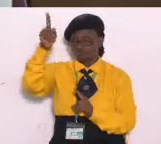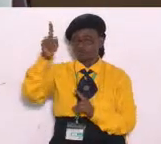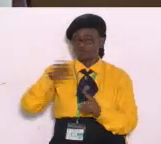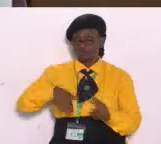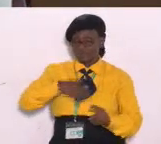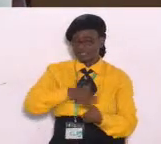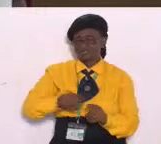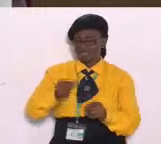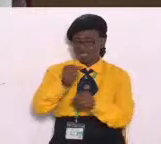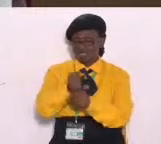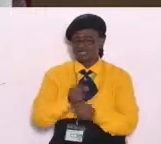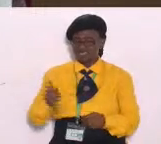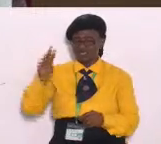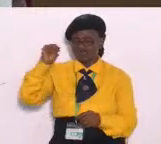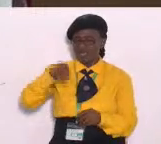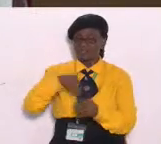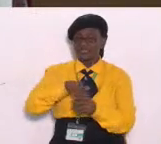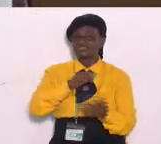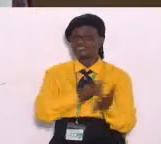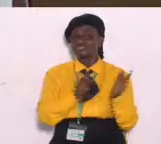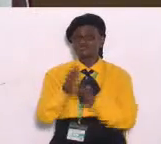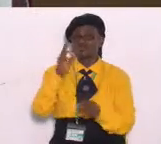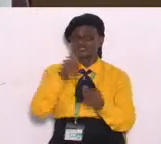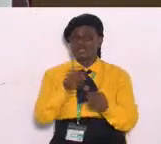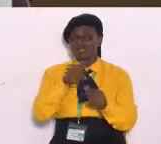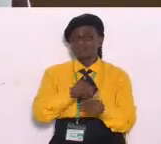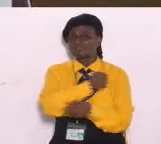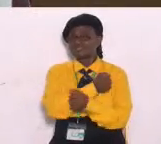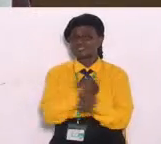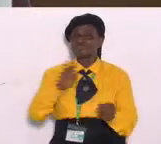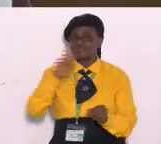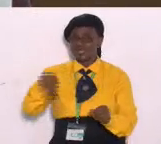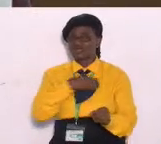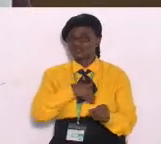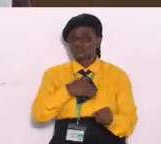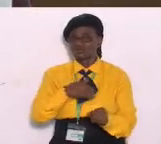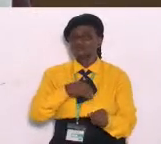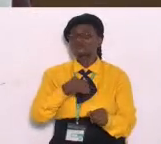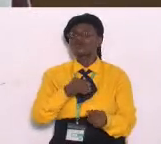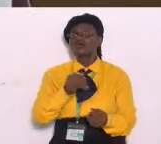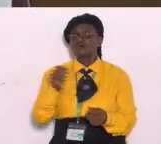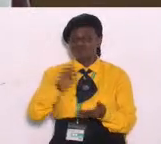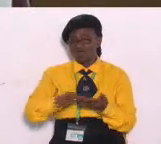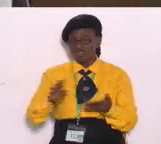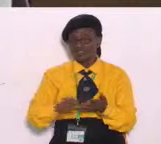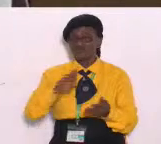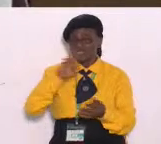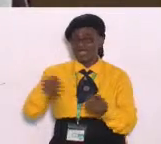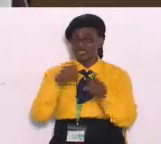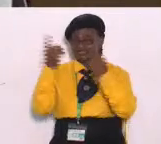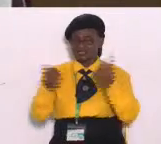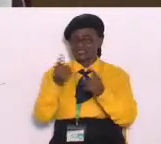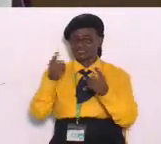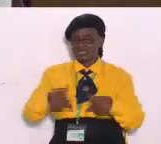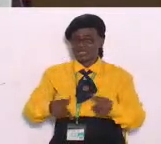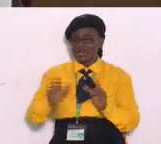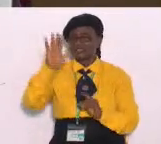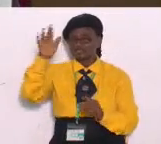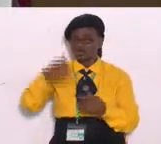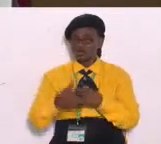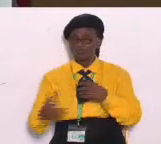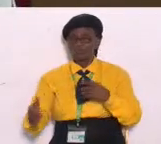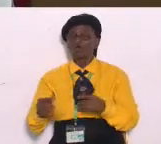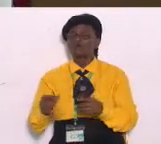Amen. Save their souls. Amen. Forgive their sins. Amen. Let your blood wash away